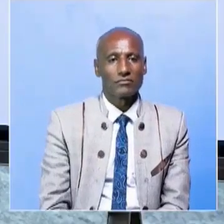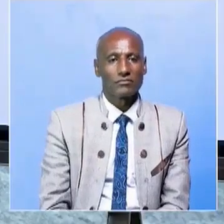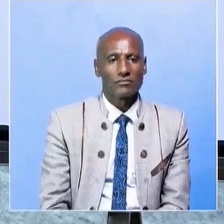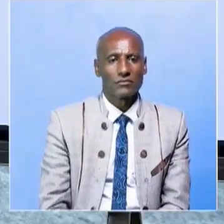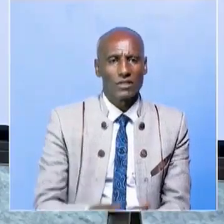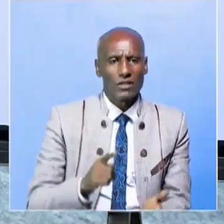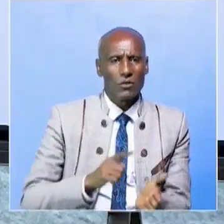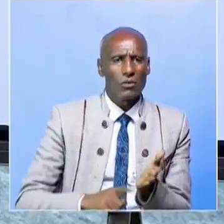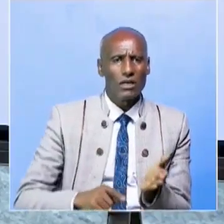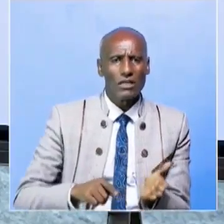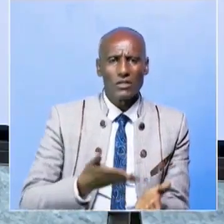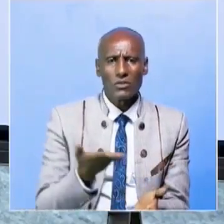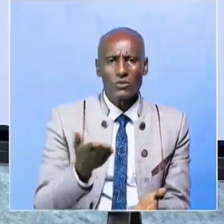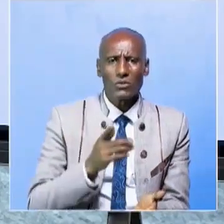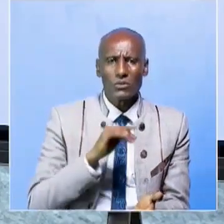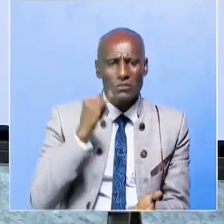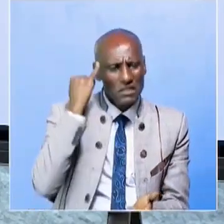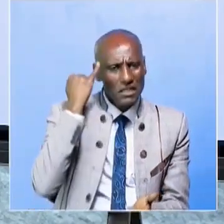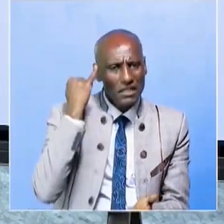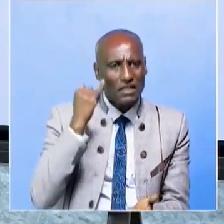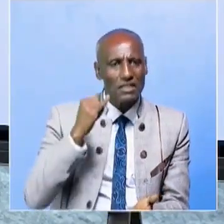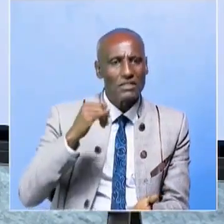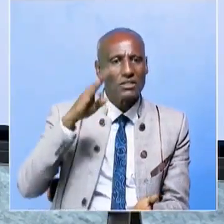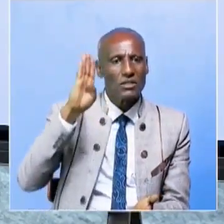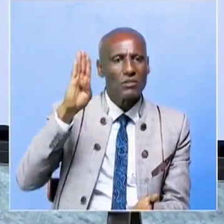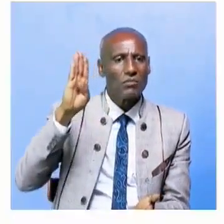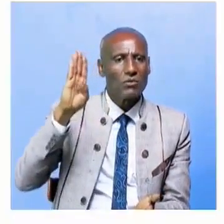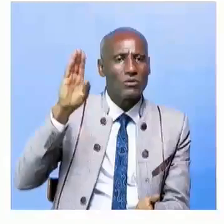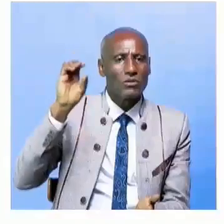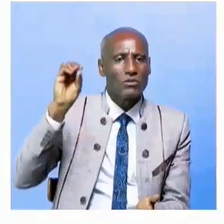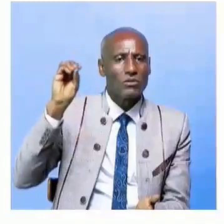What do you think is boost? Boost is